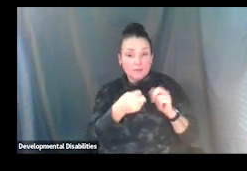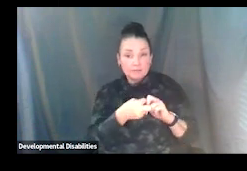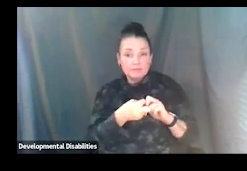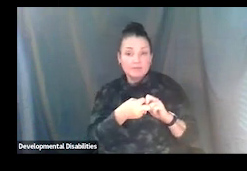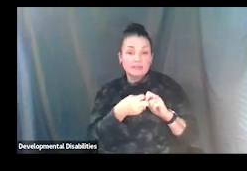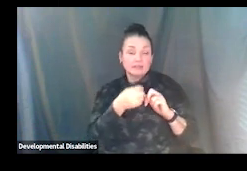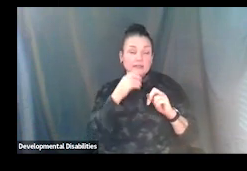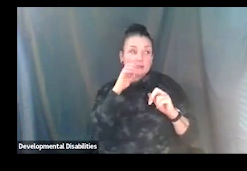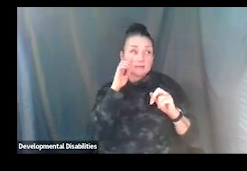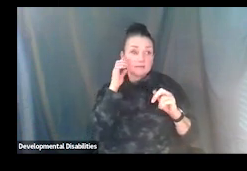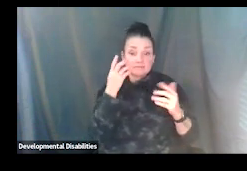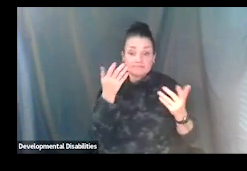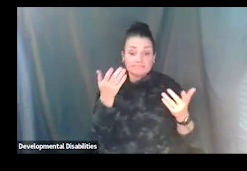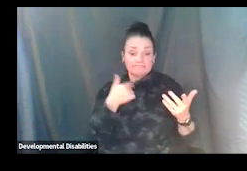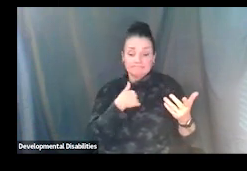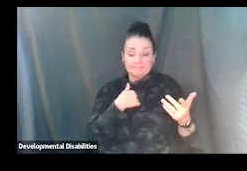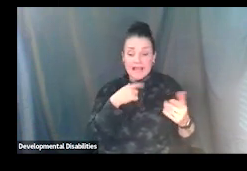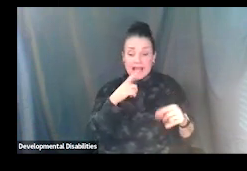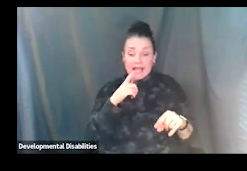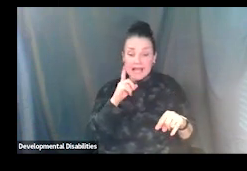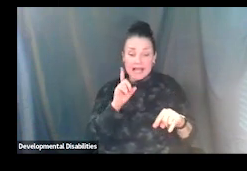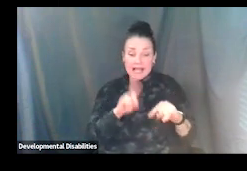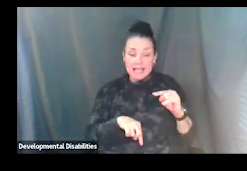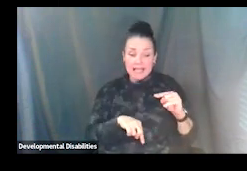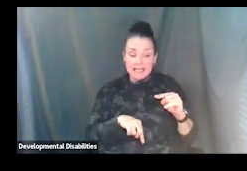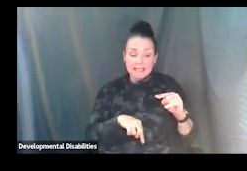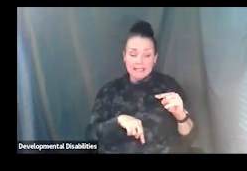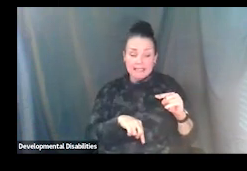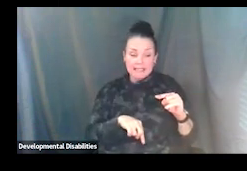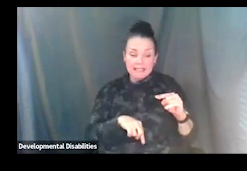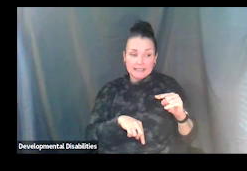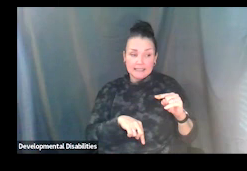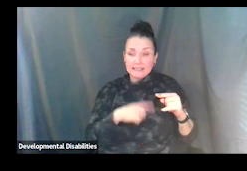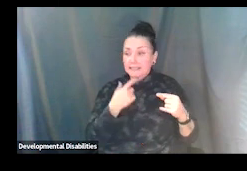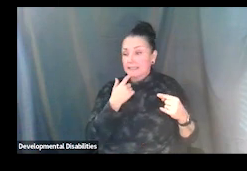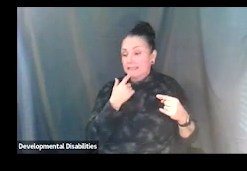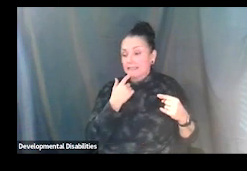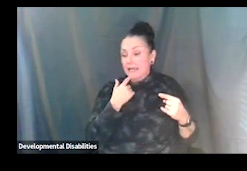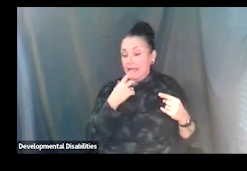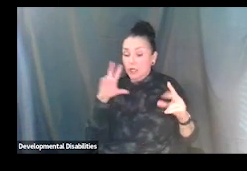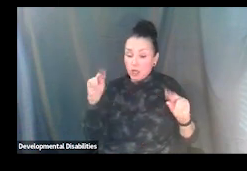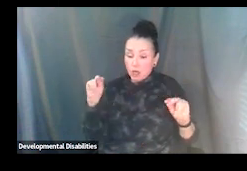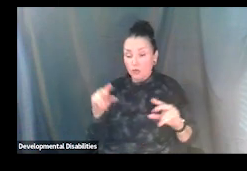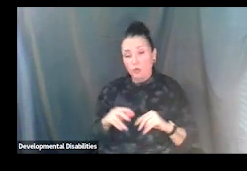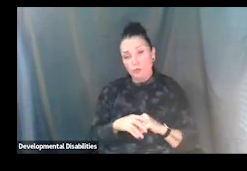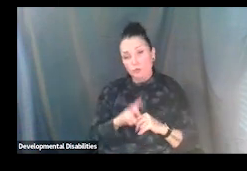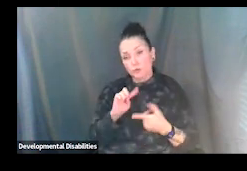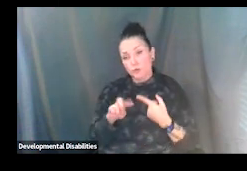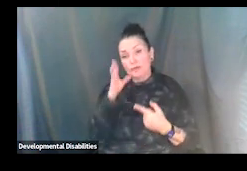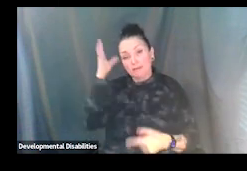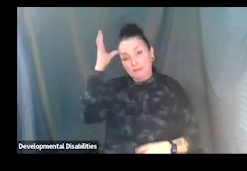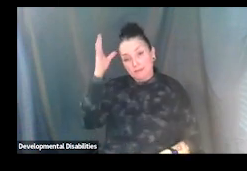Therein lies the rub. Mm-hmm. Indeed. And I wonder if any of the pediatricians,